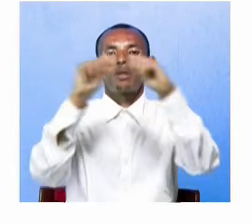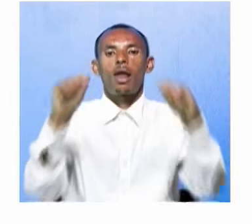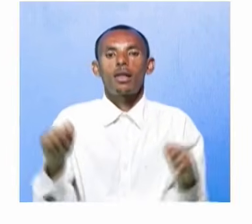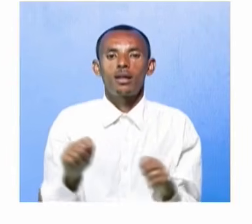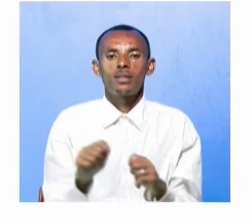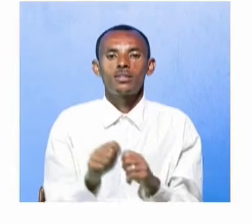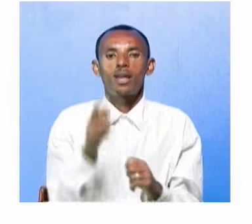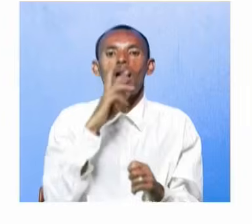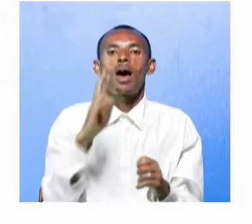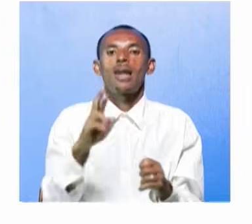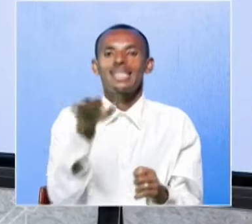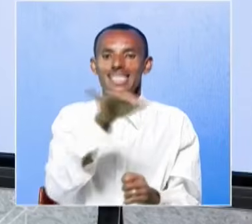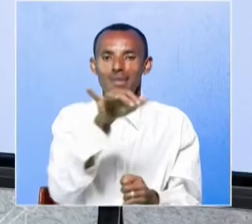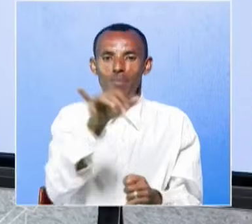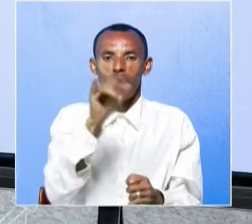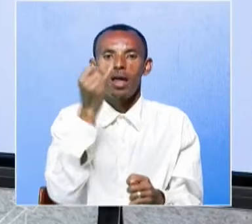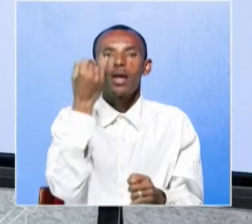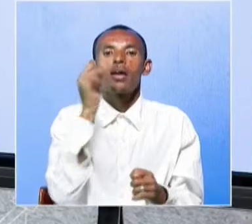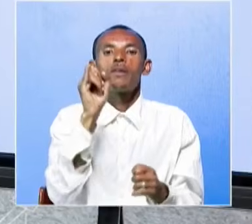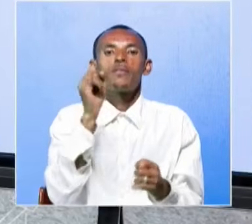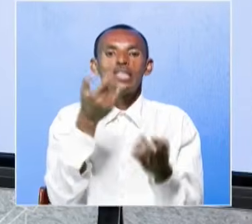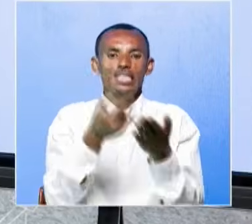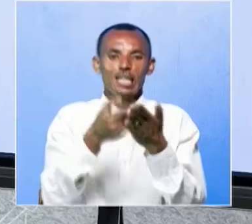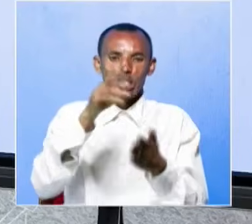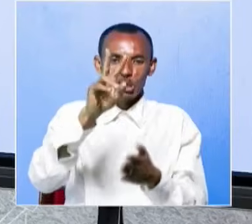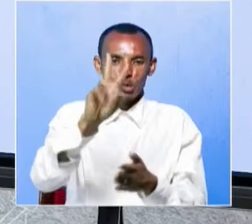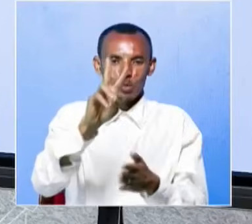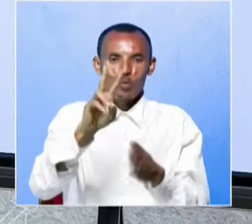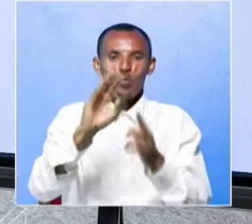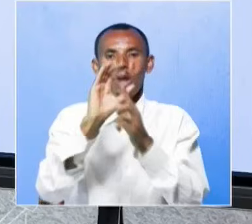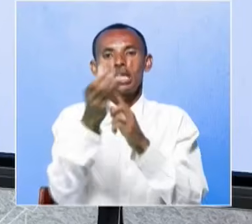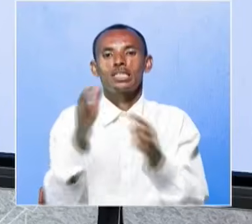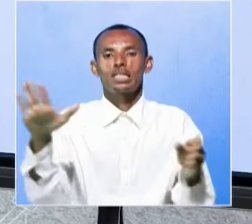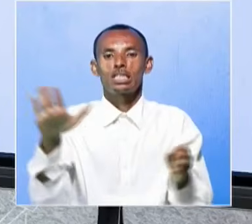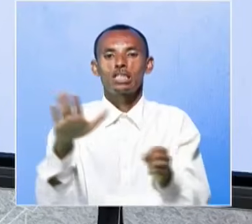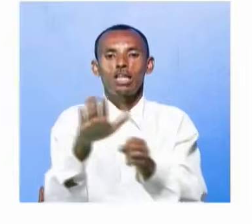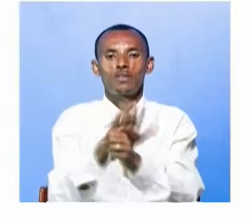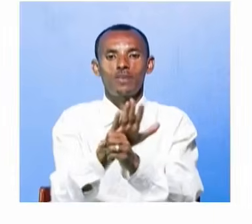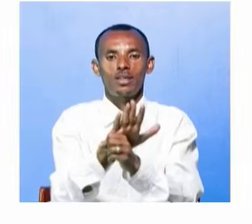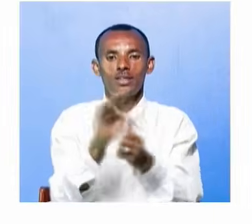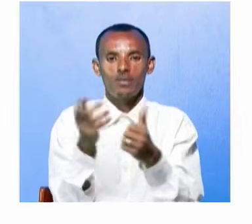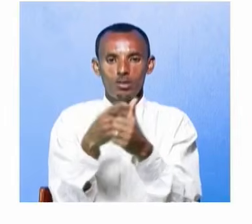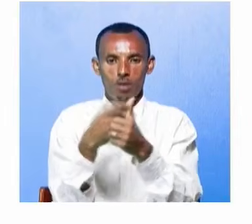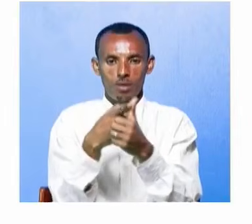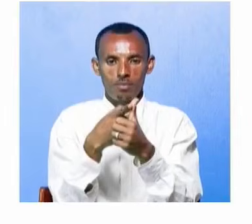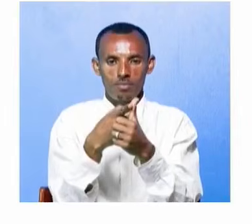if these two conditions are satisfied. The first one,